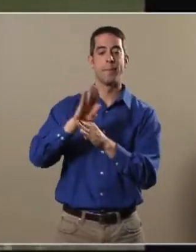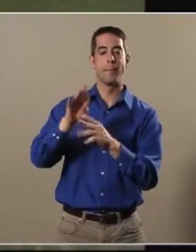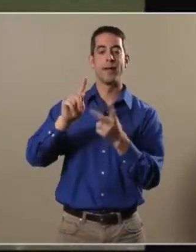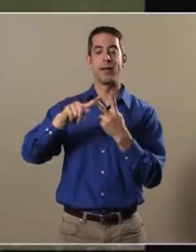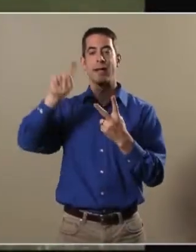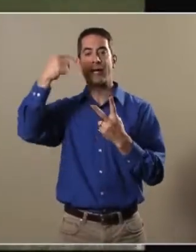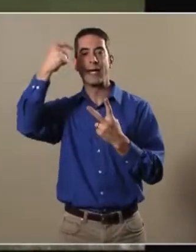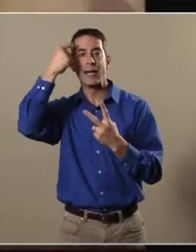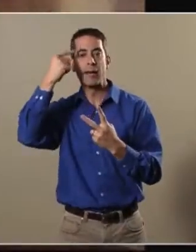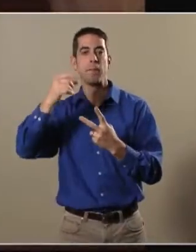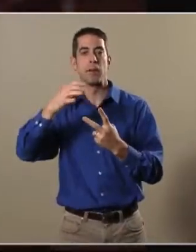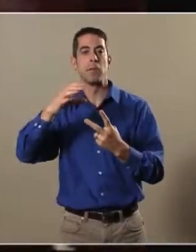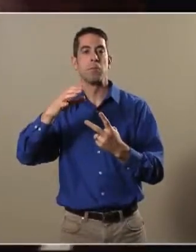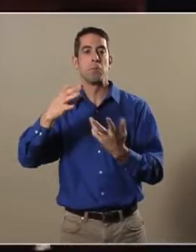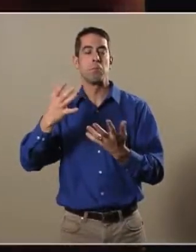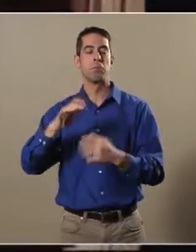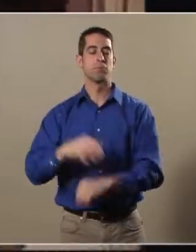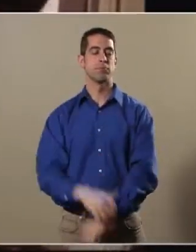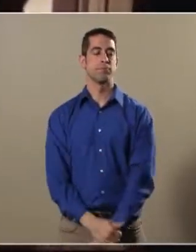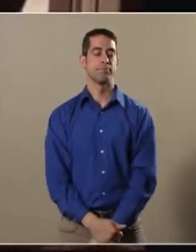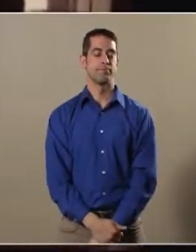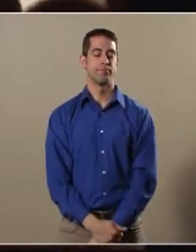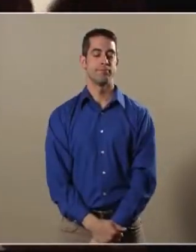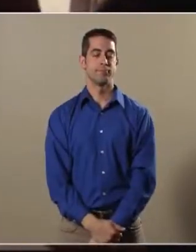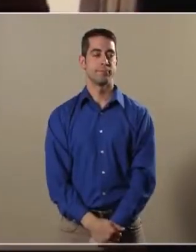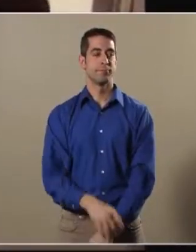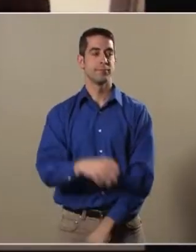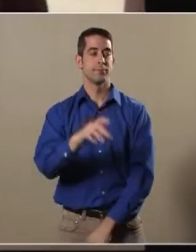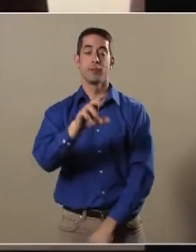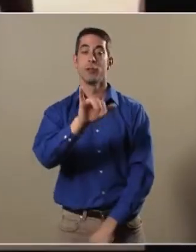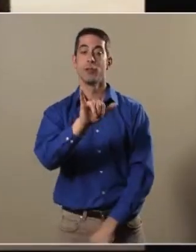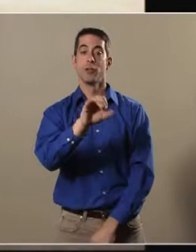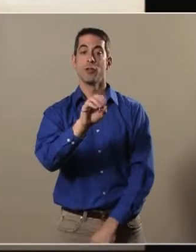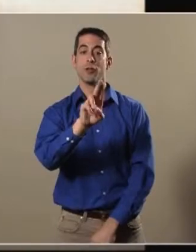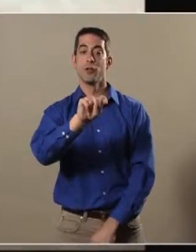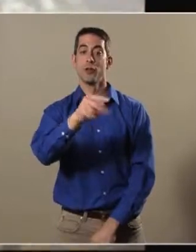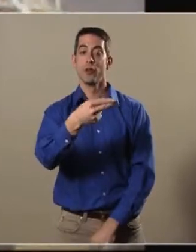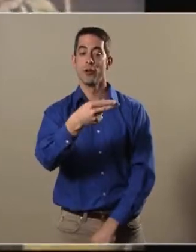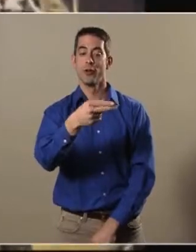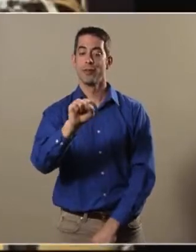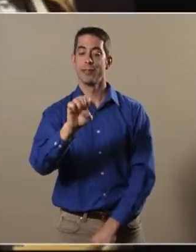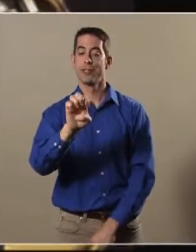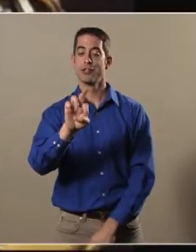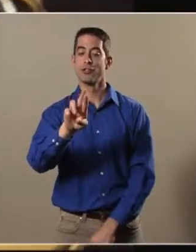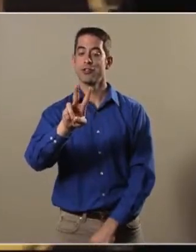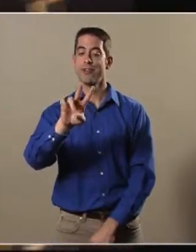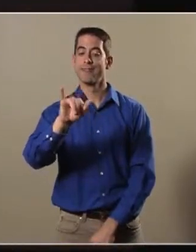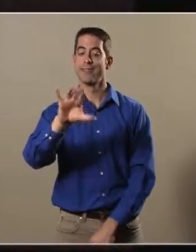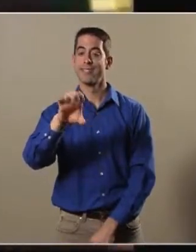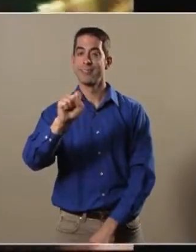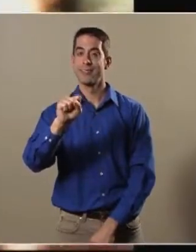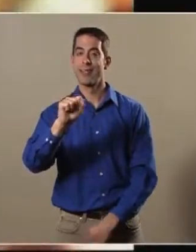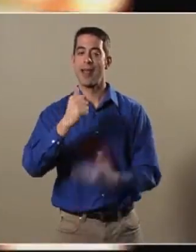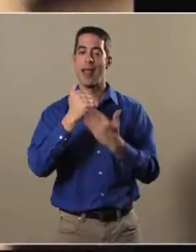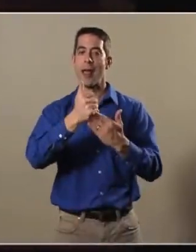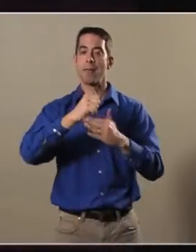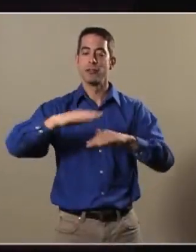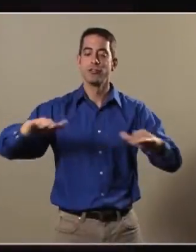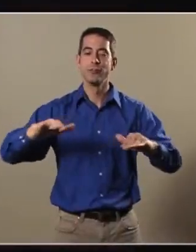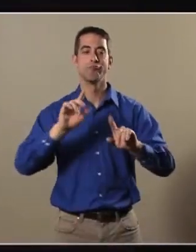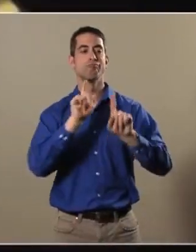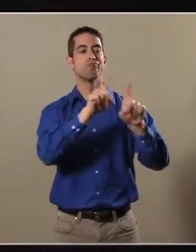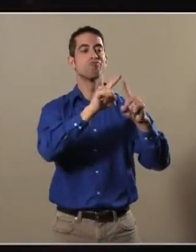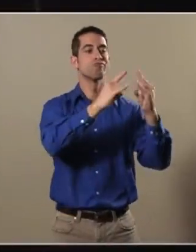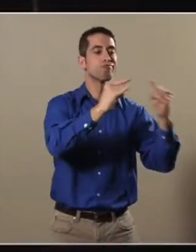I see some fish. What do kids like to do for fun? Day camp at Franke Park? Swimming at the Y Drum Camp? Youth